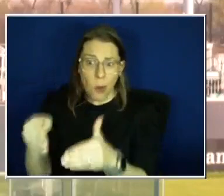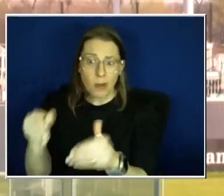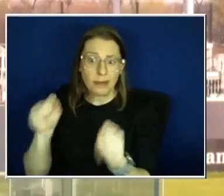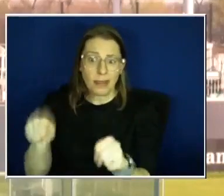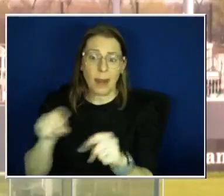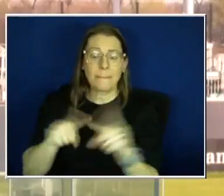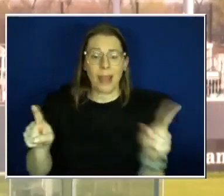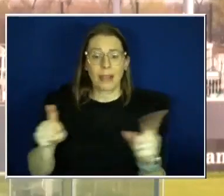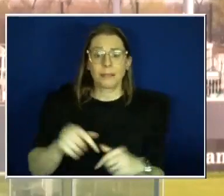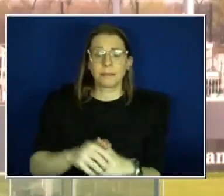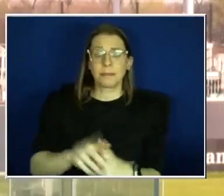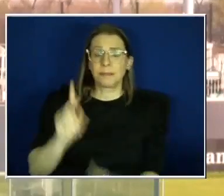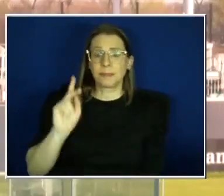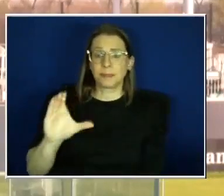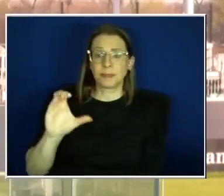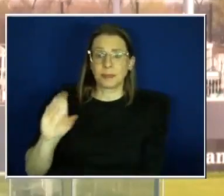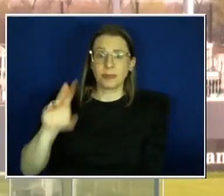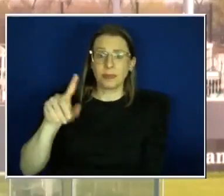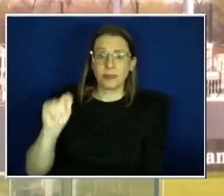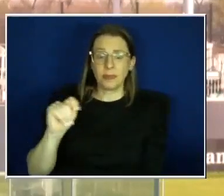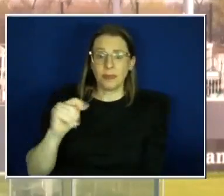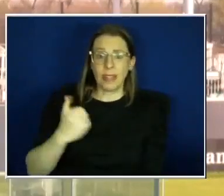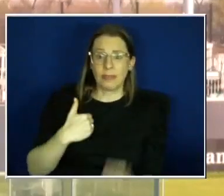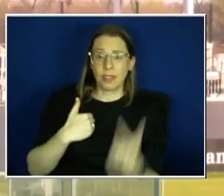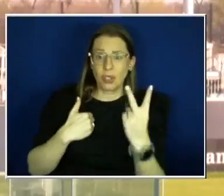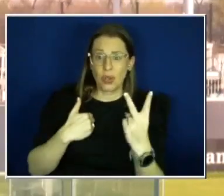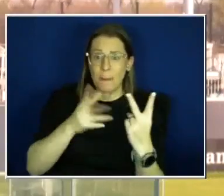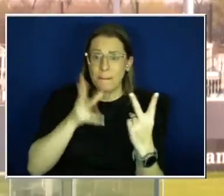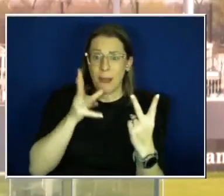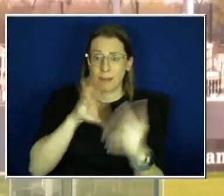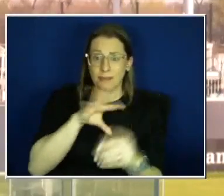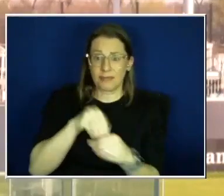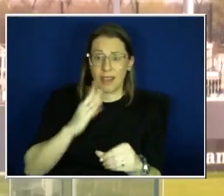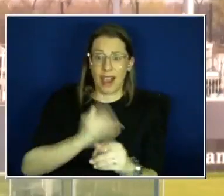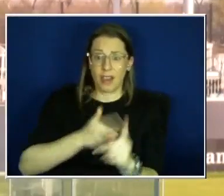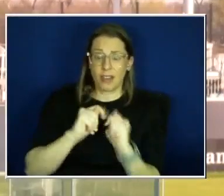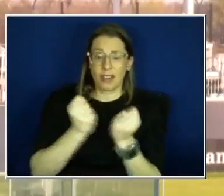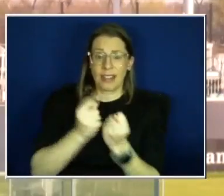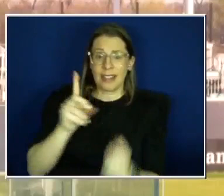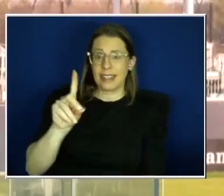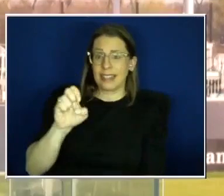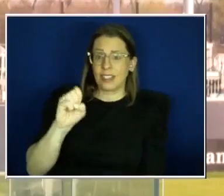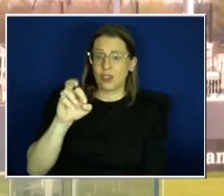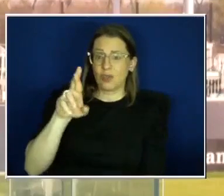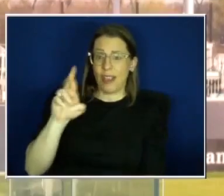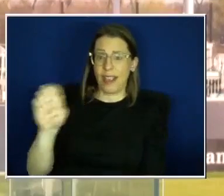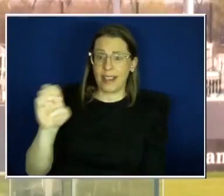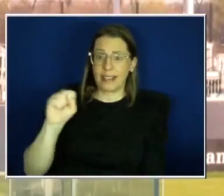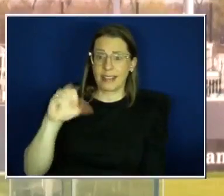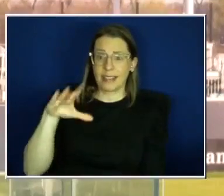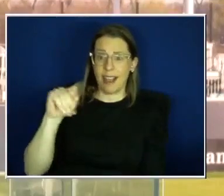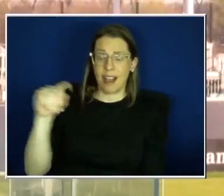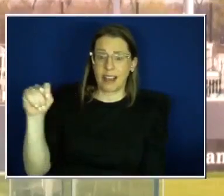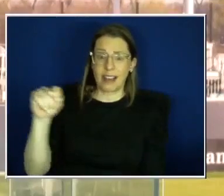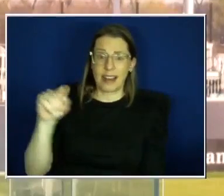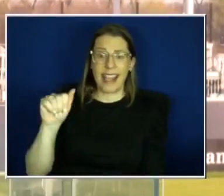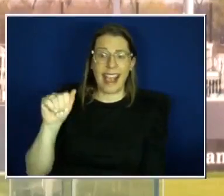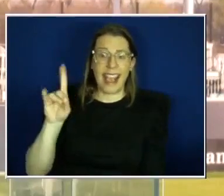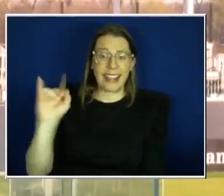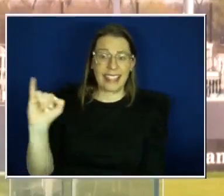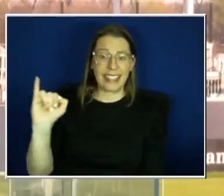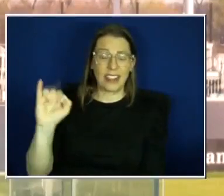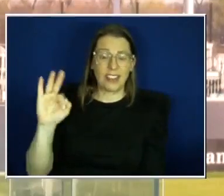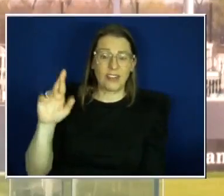on the Kansas City Current, have two moms on our team, Desiree Scott and Adie Franch. Both have kids, and